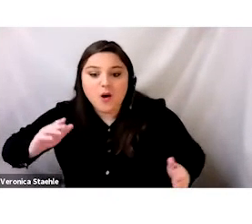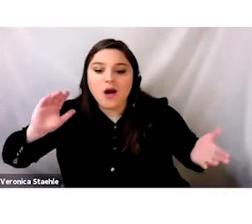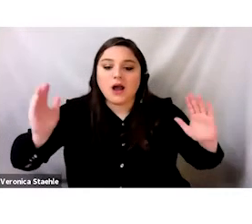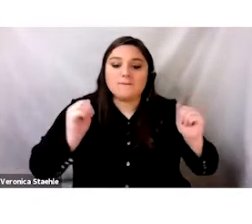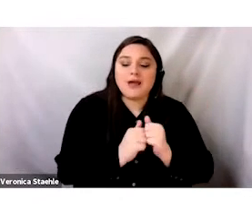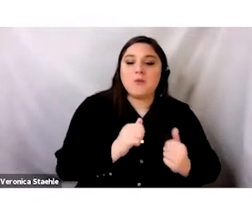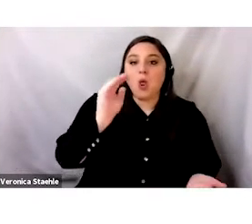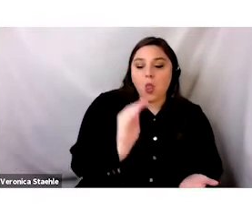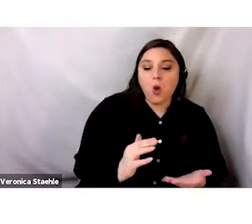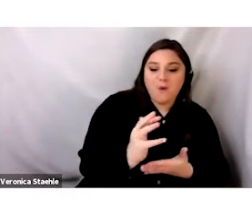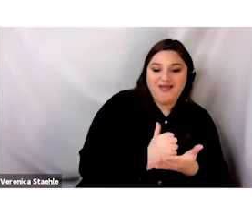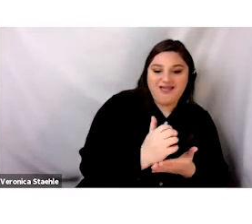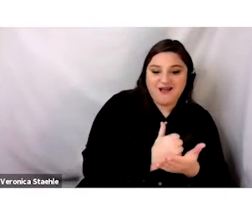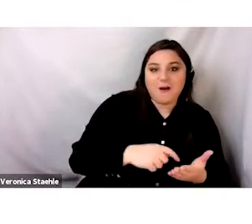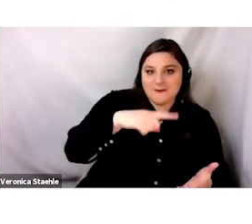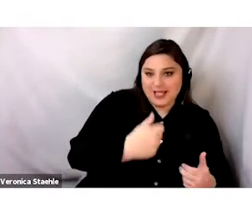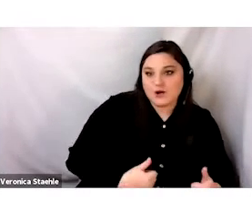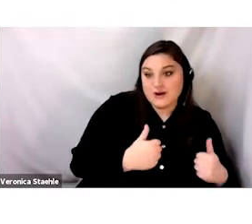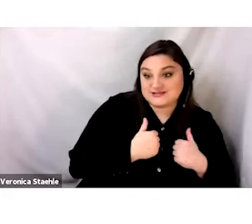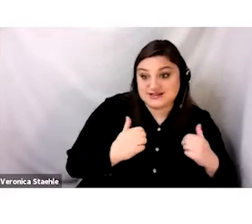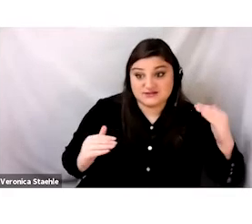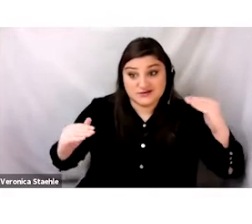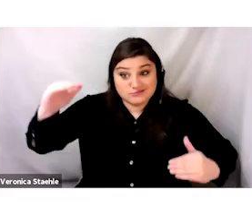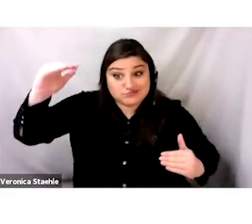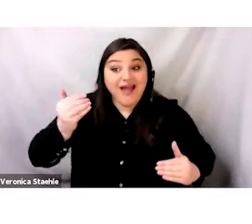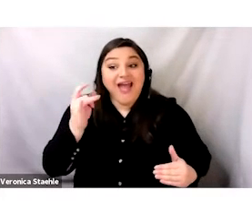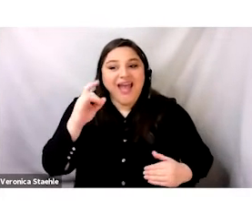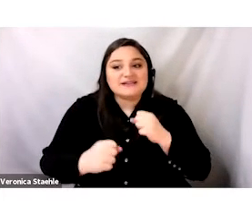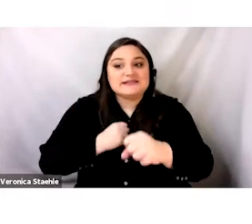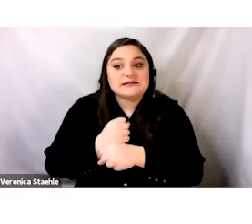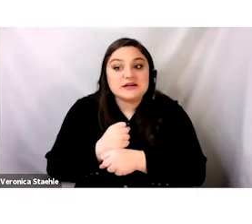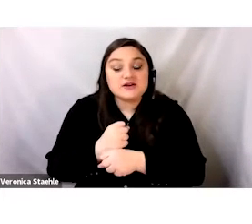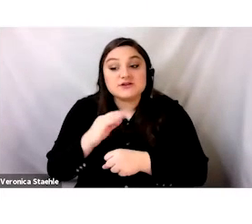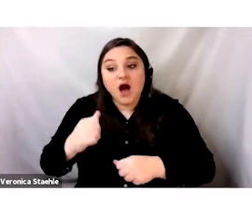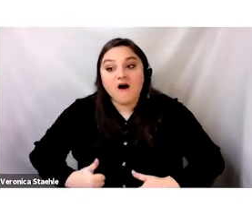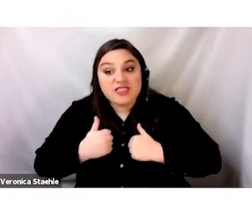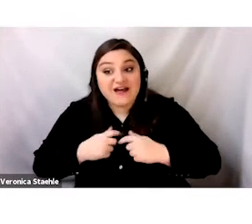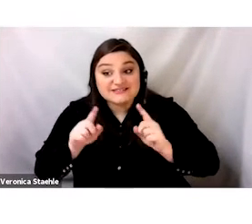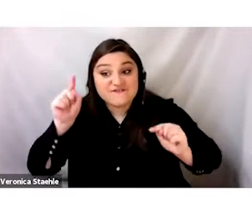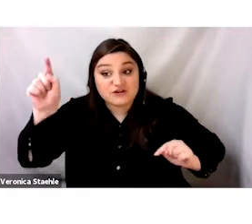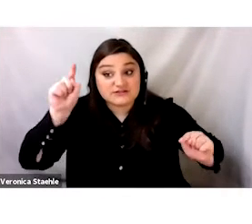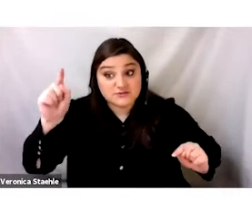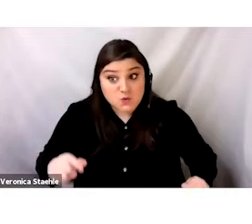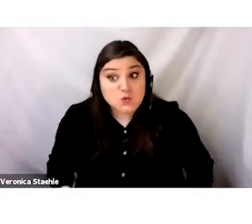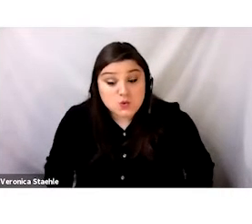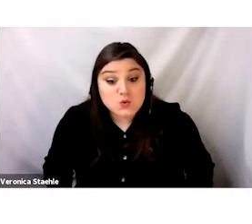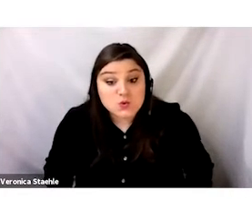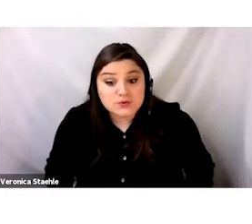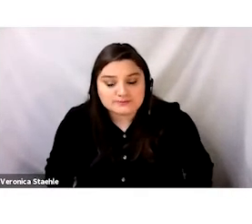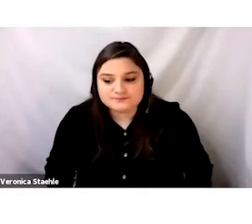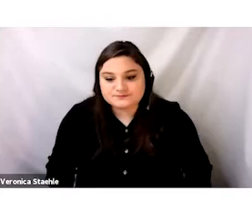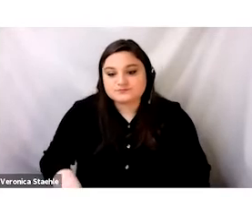years. That is a predictable outcome that we should not be able to say or have. The Robert Wood